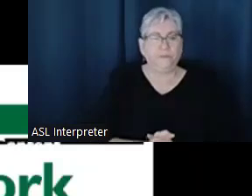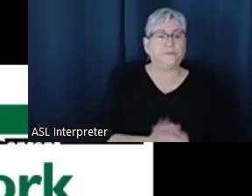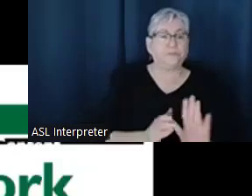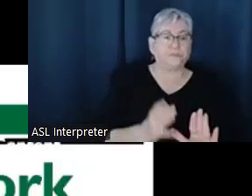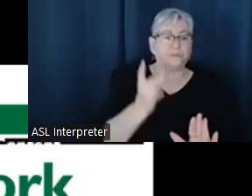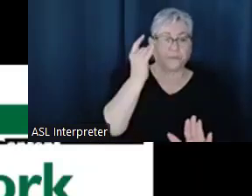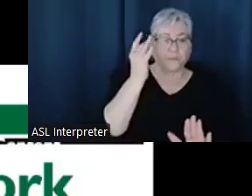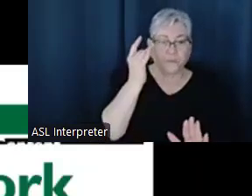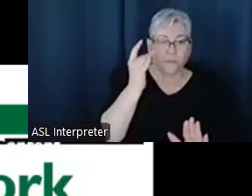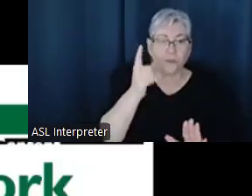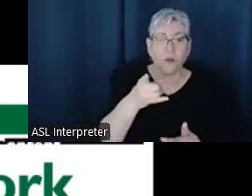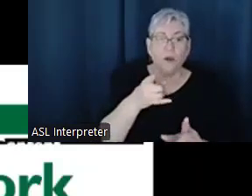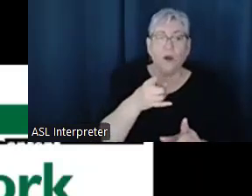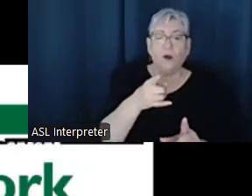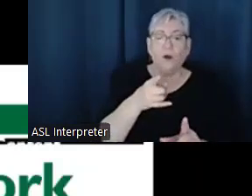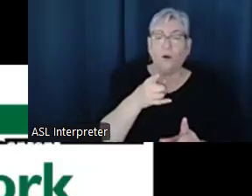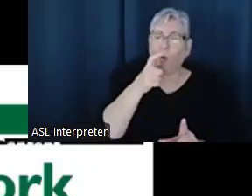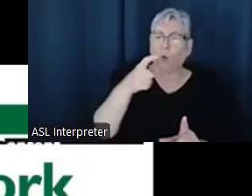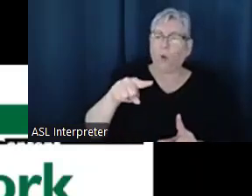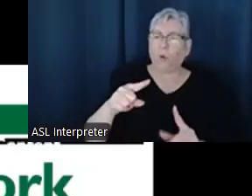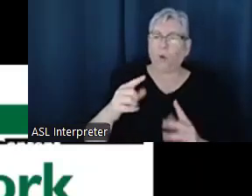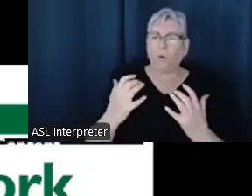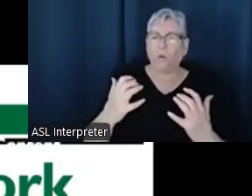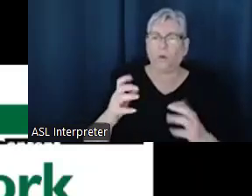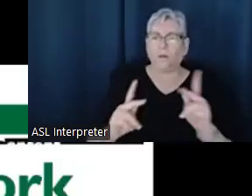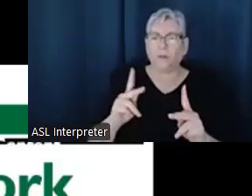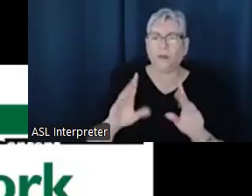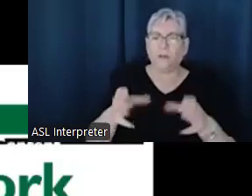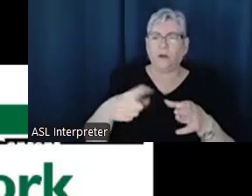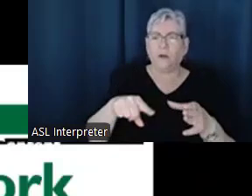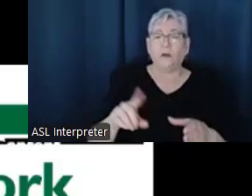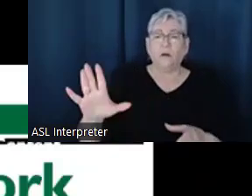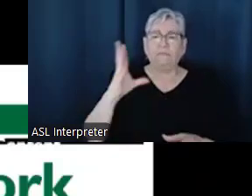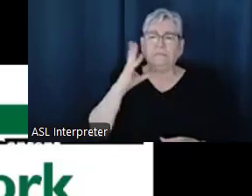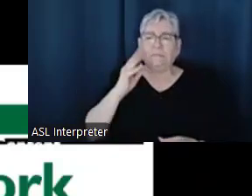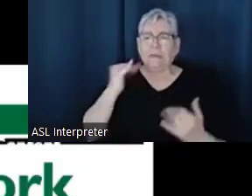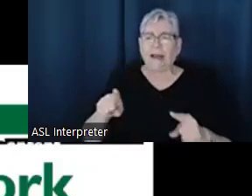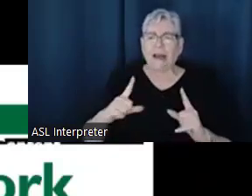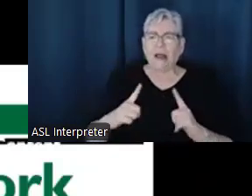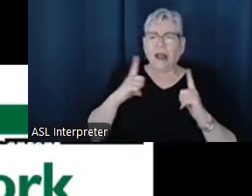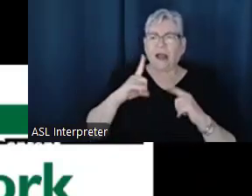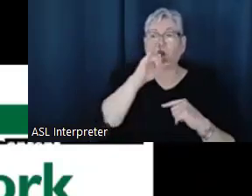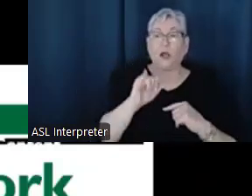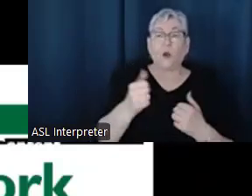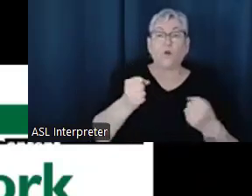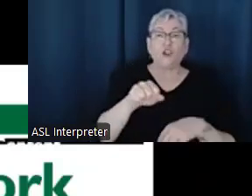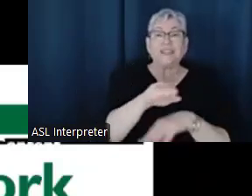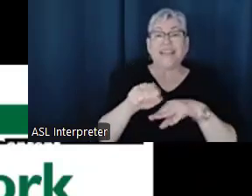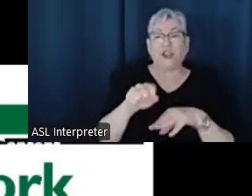your population is, thinking about what's going on in their lives, what stage should they be at